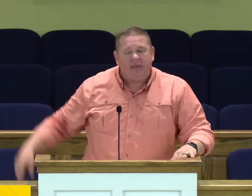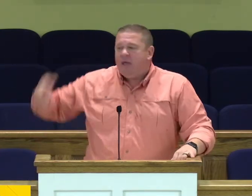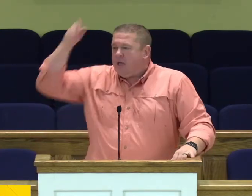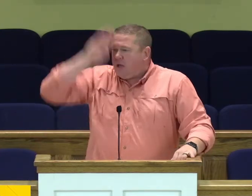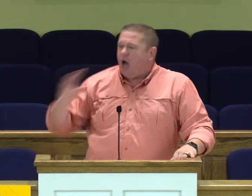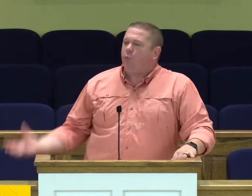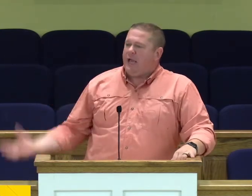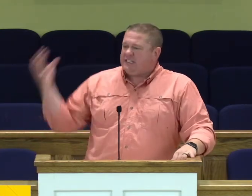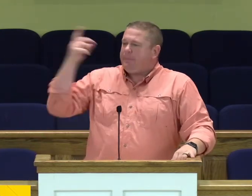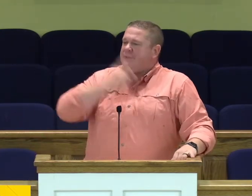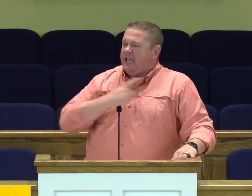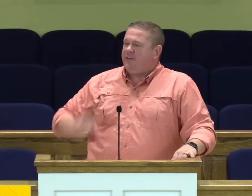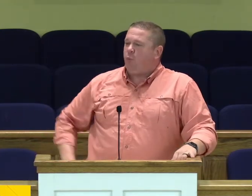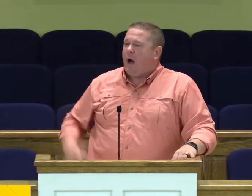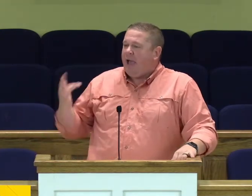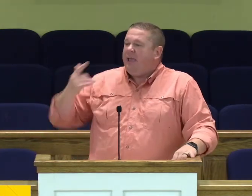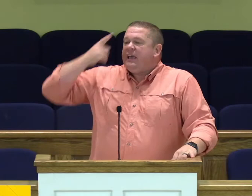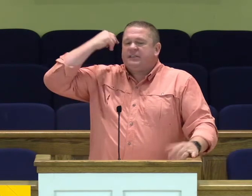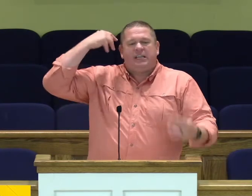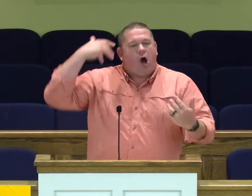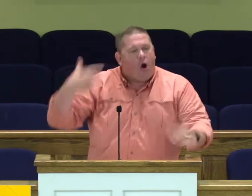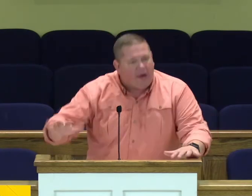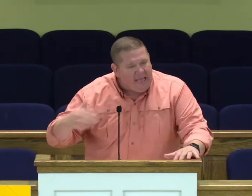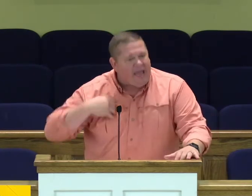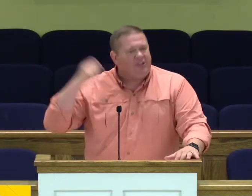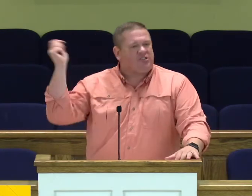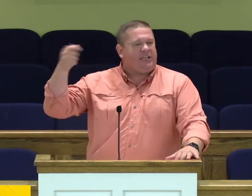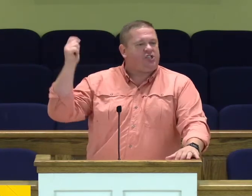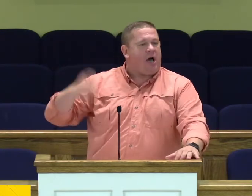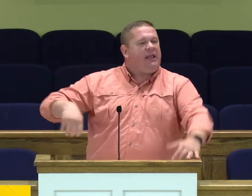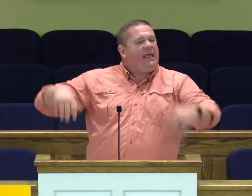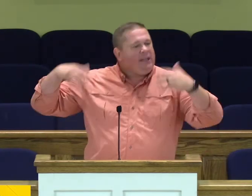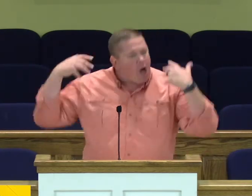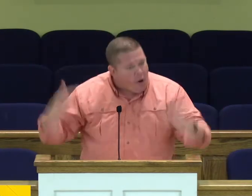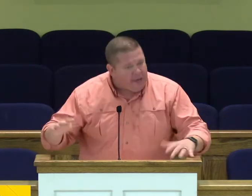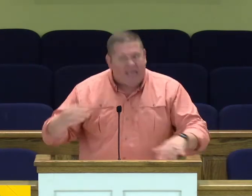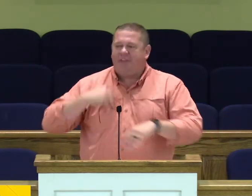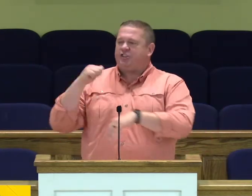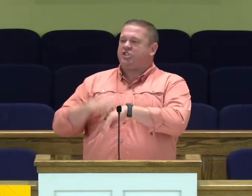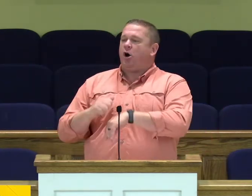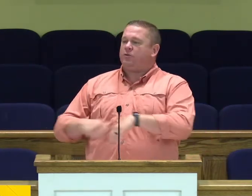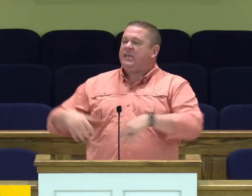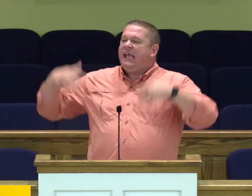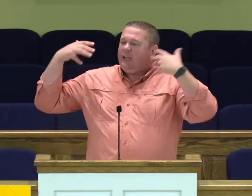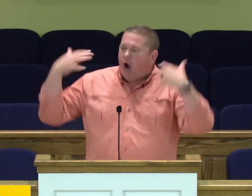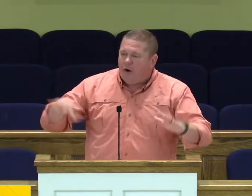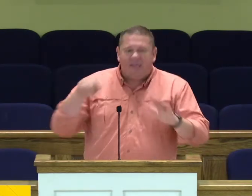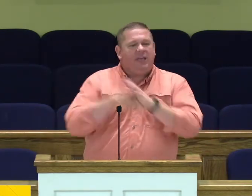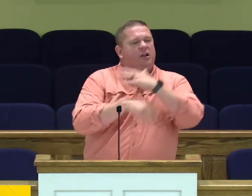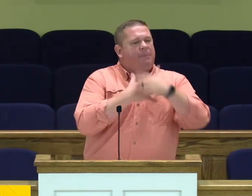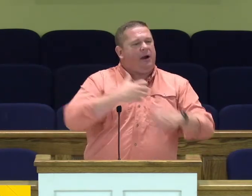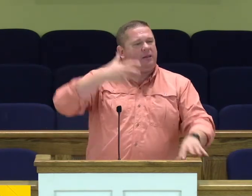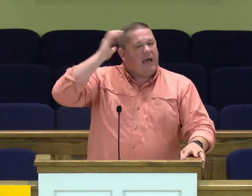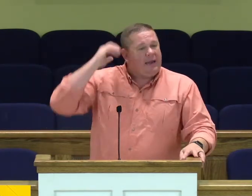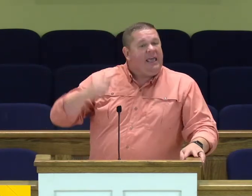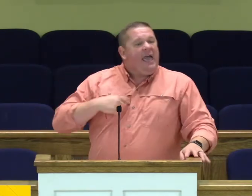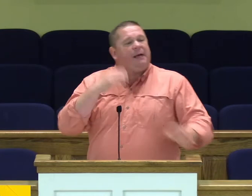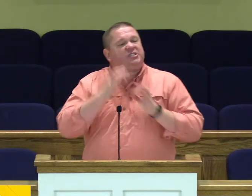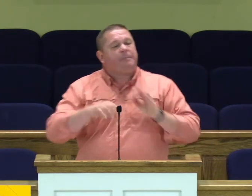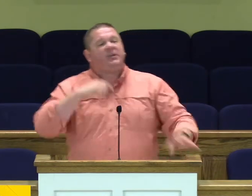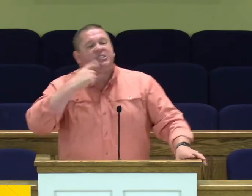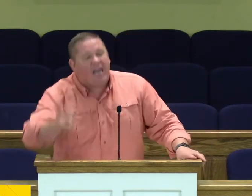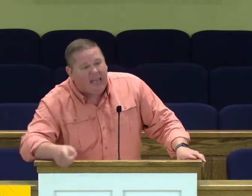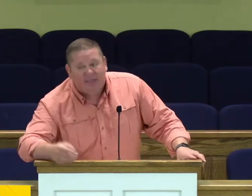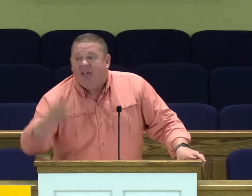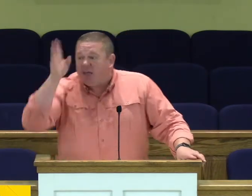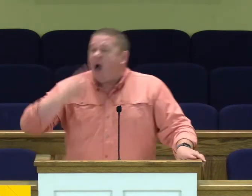way, God raised up a David. Why? Because he'd already had the slingshot. He'd already had the stones. He'd already killed a bear and a lion. And I'm